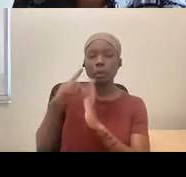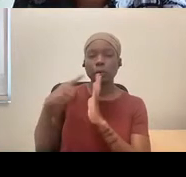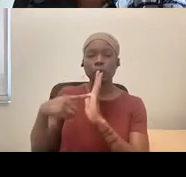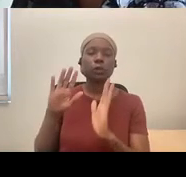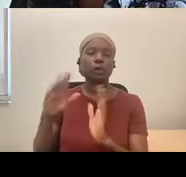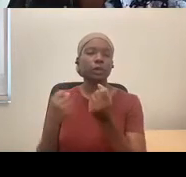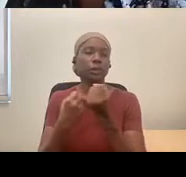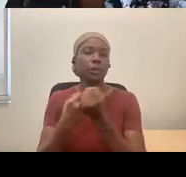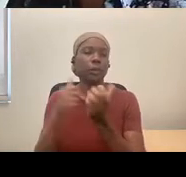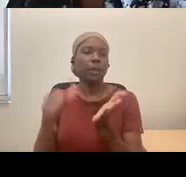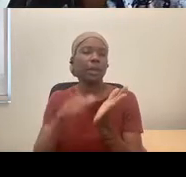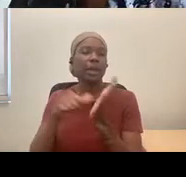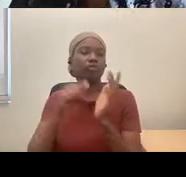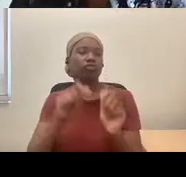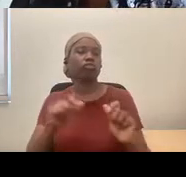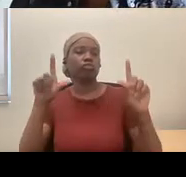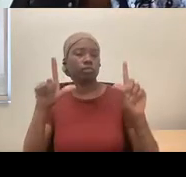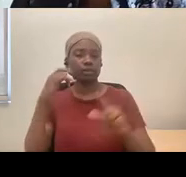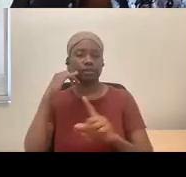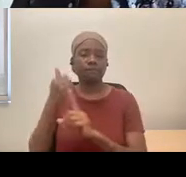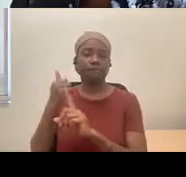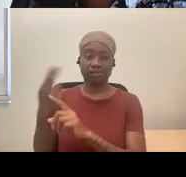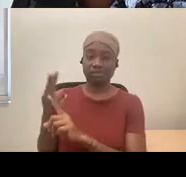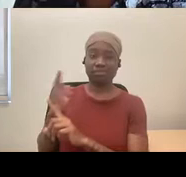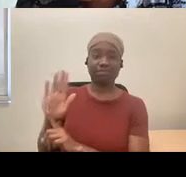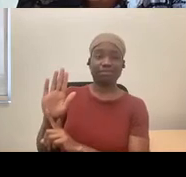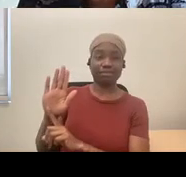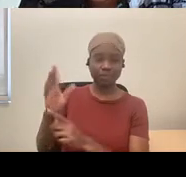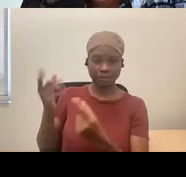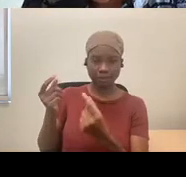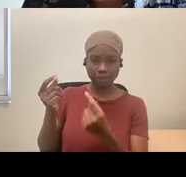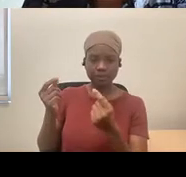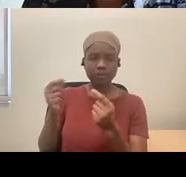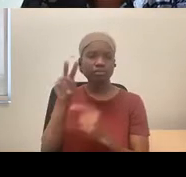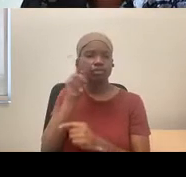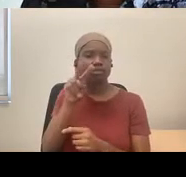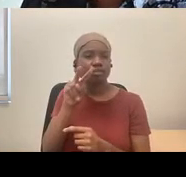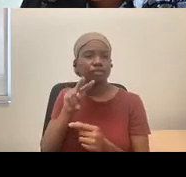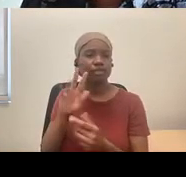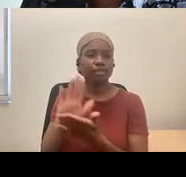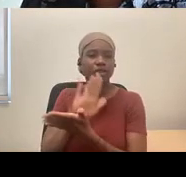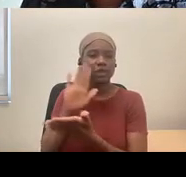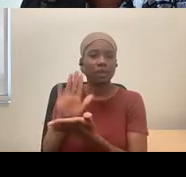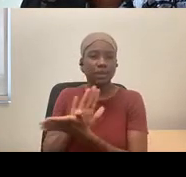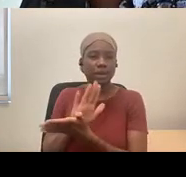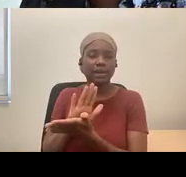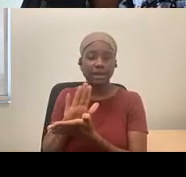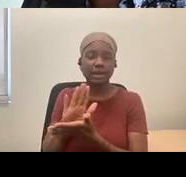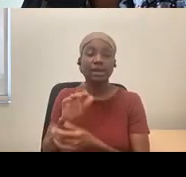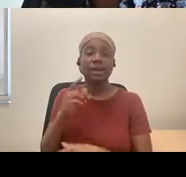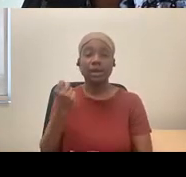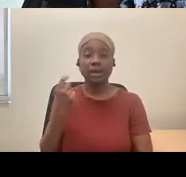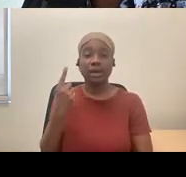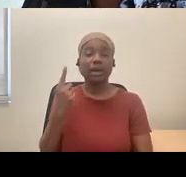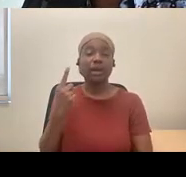It's right here. If you are on a Windows machine, take a look at this documentation. There,